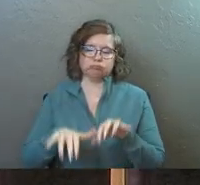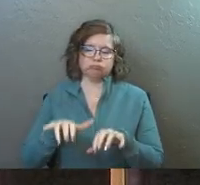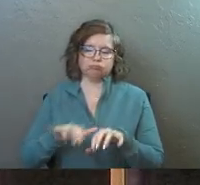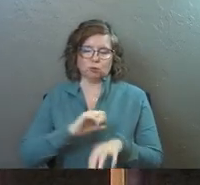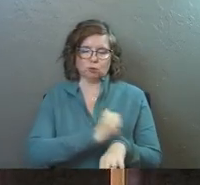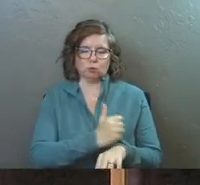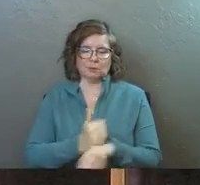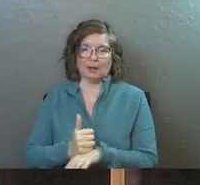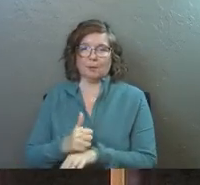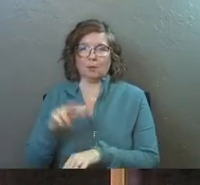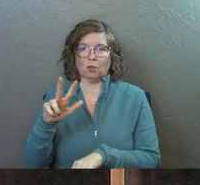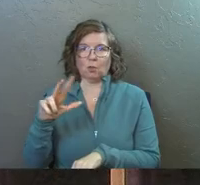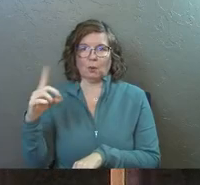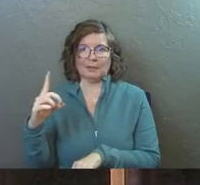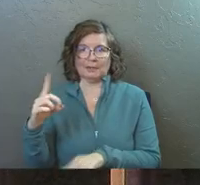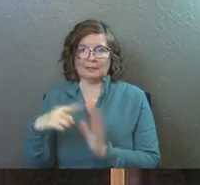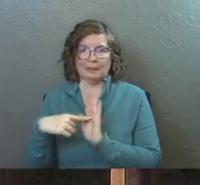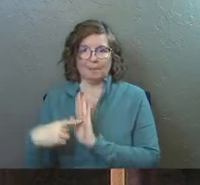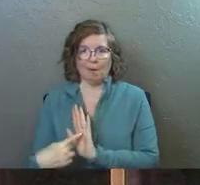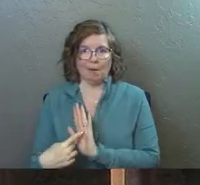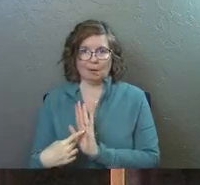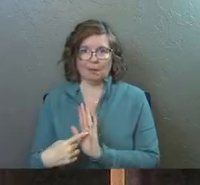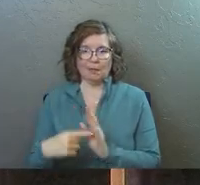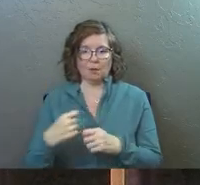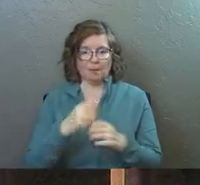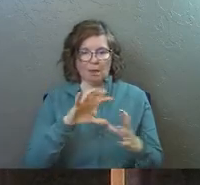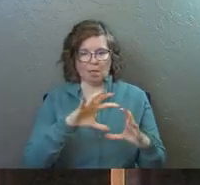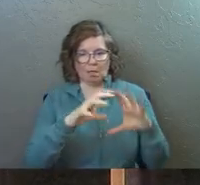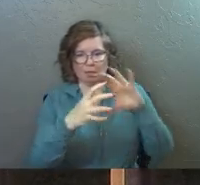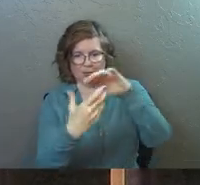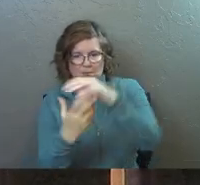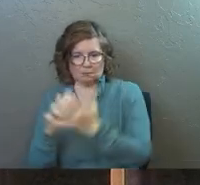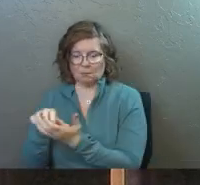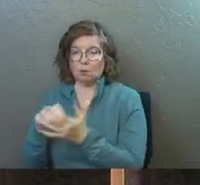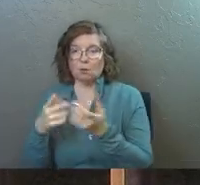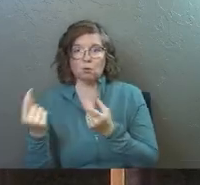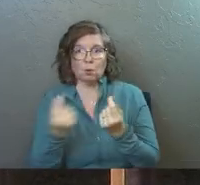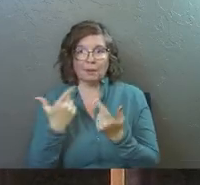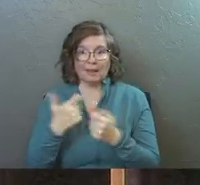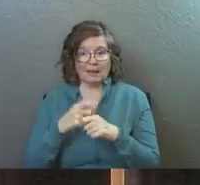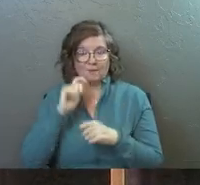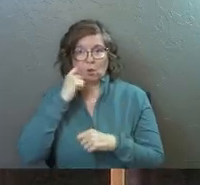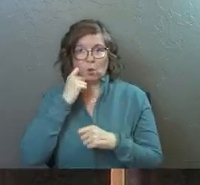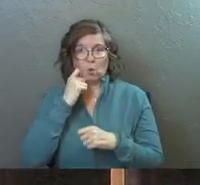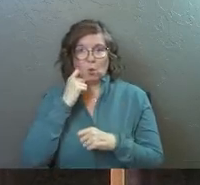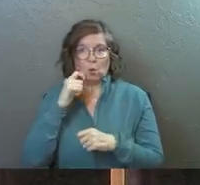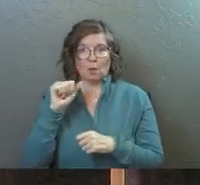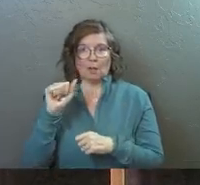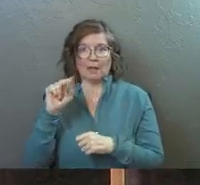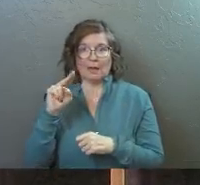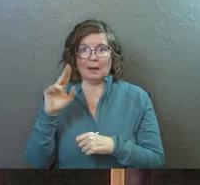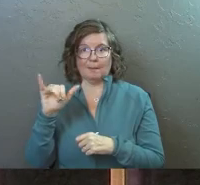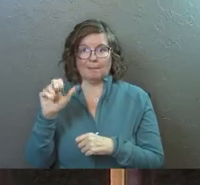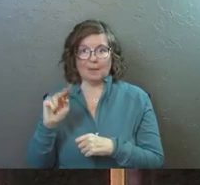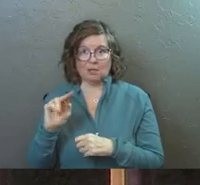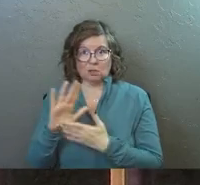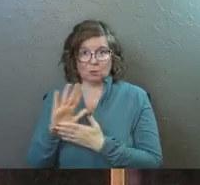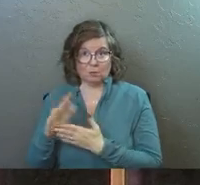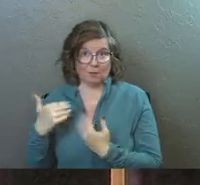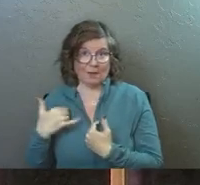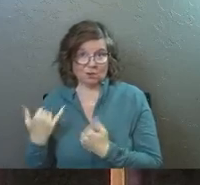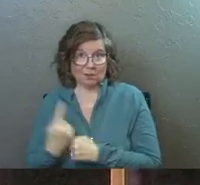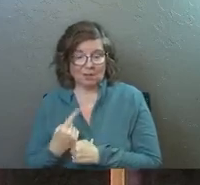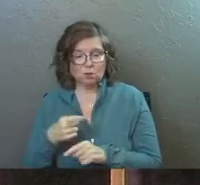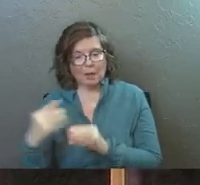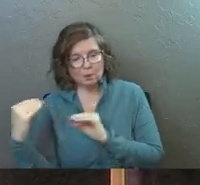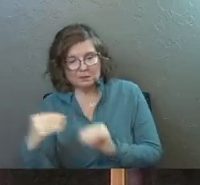establish 3D models, and then you make those models do things. And that's how you get some of the cool animation movies that you've got today. So they